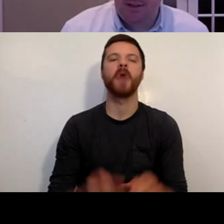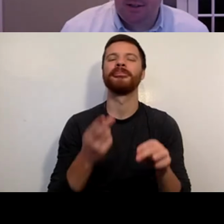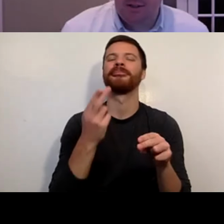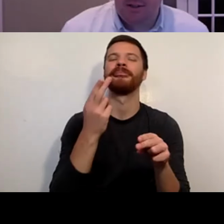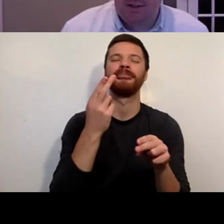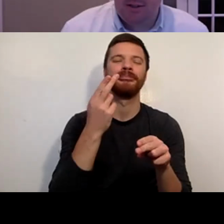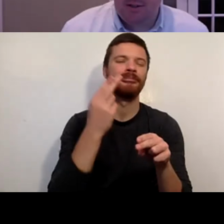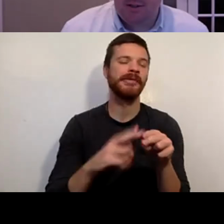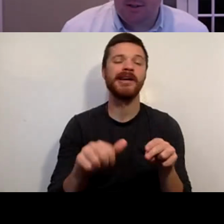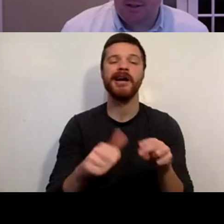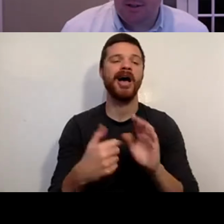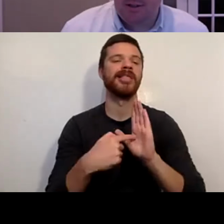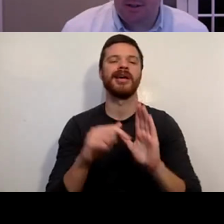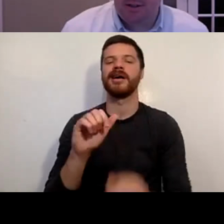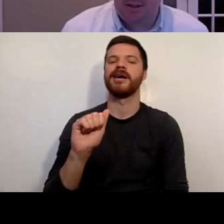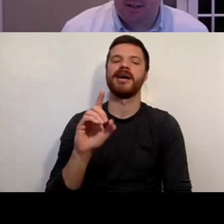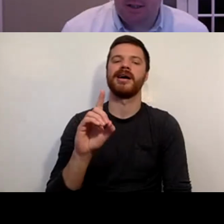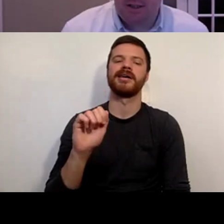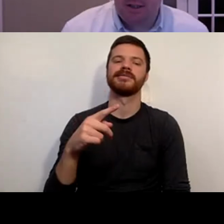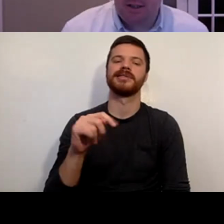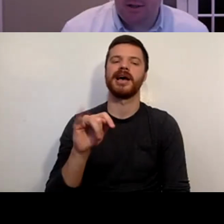another example of an adaptive strategy?